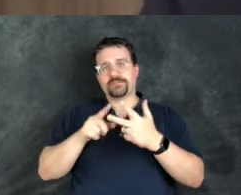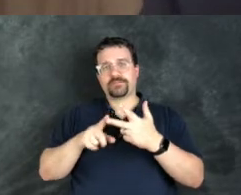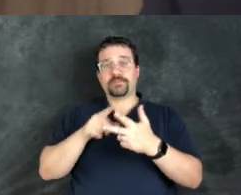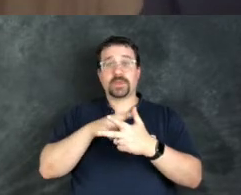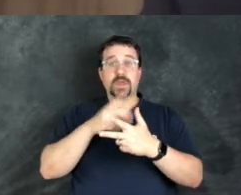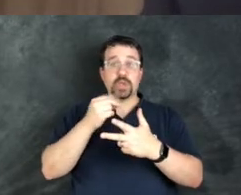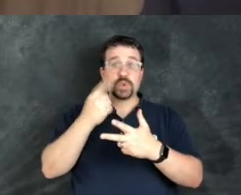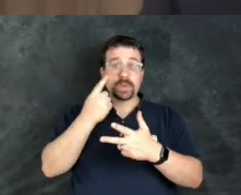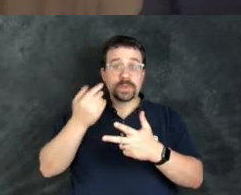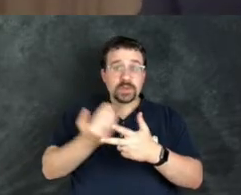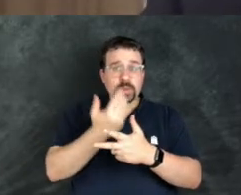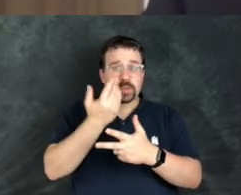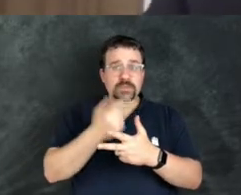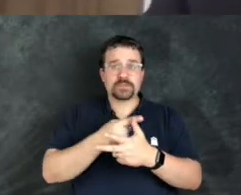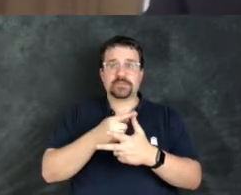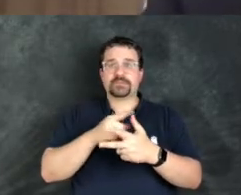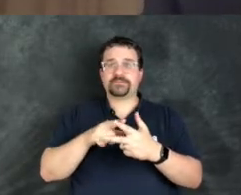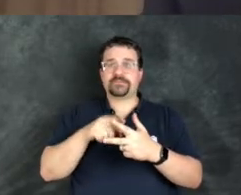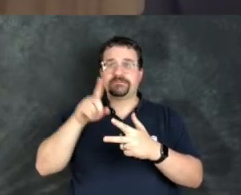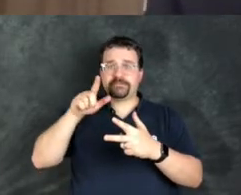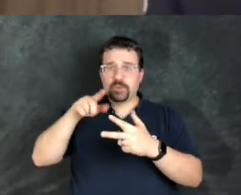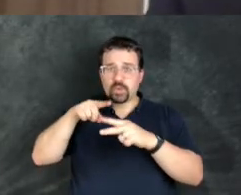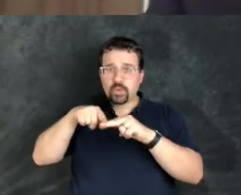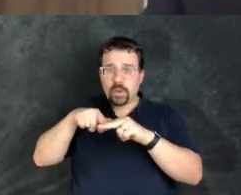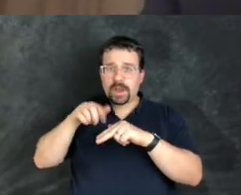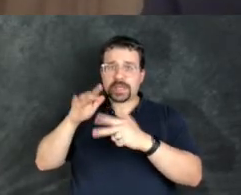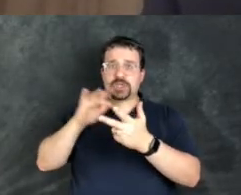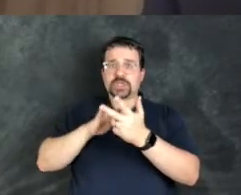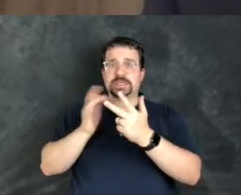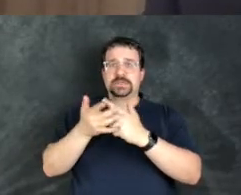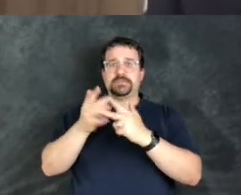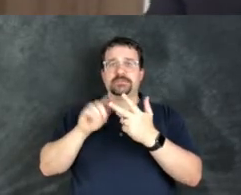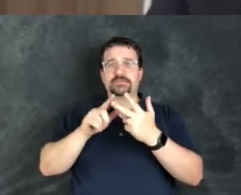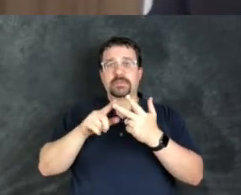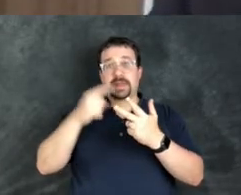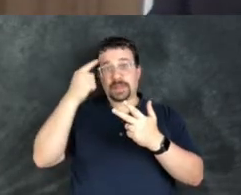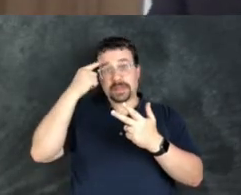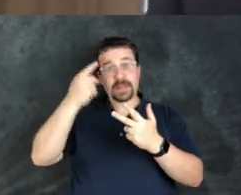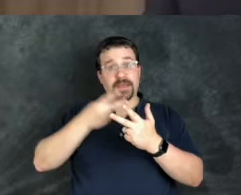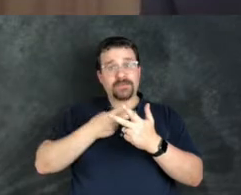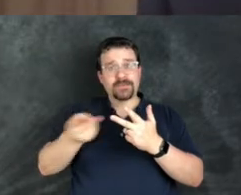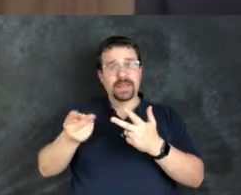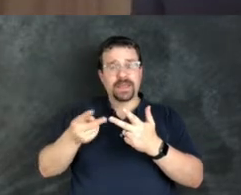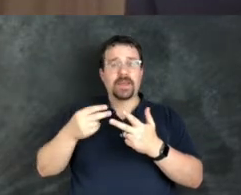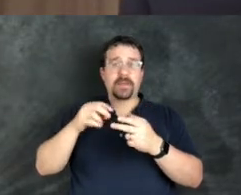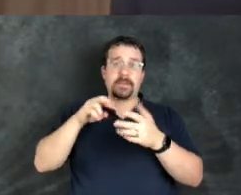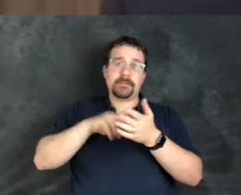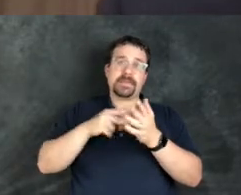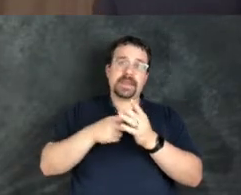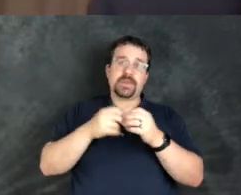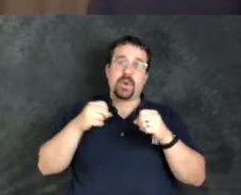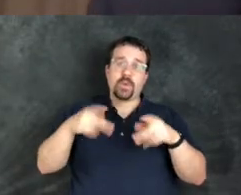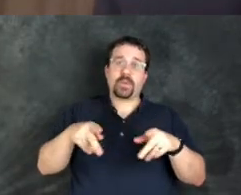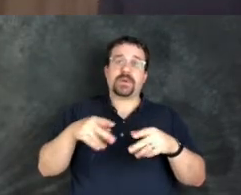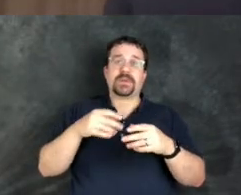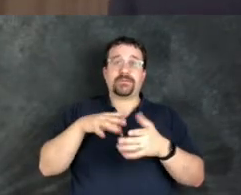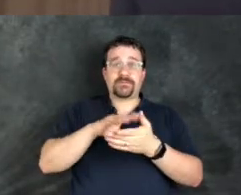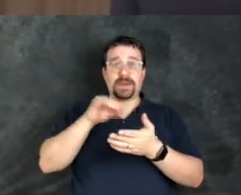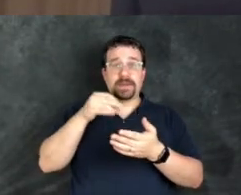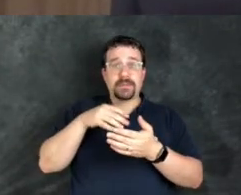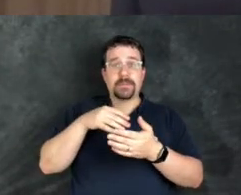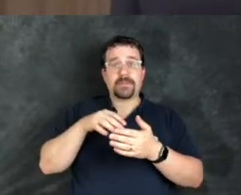something new. Rely on Jesus and think of failure as an opportunity to find a better